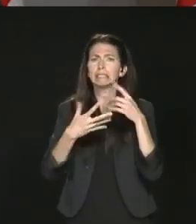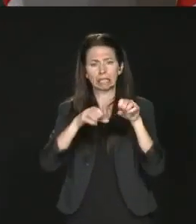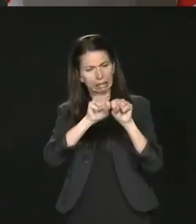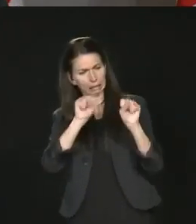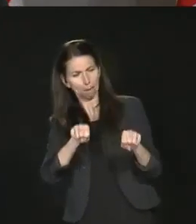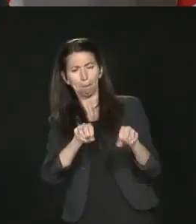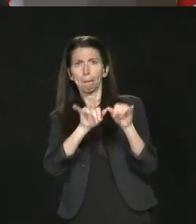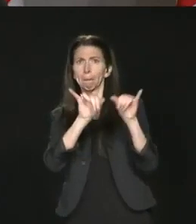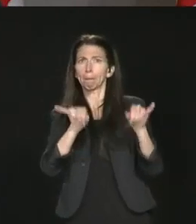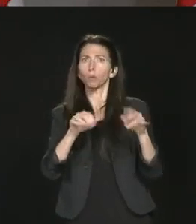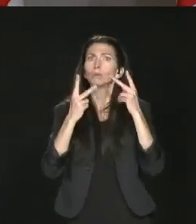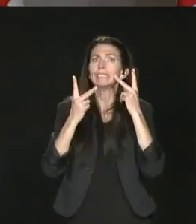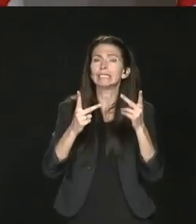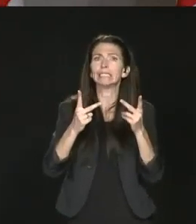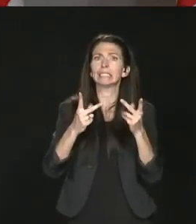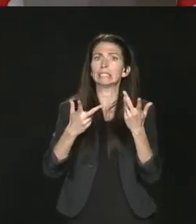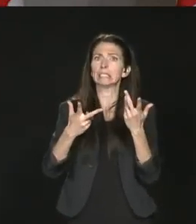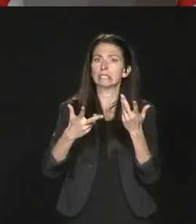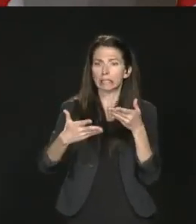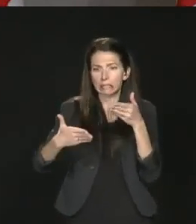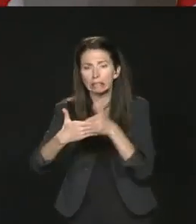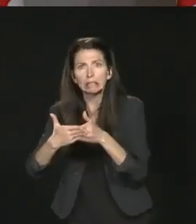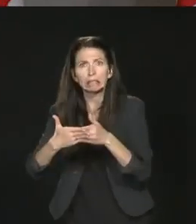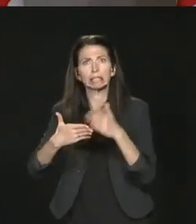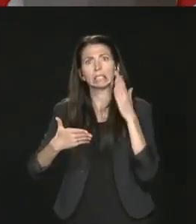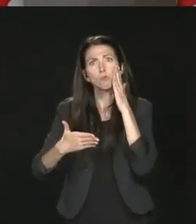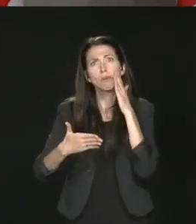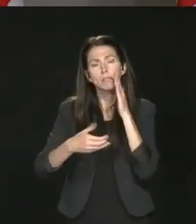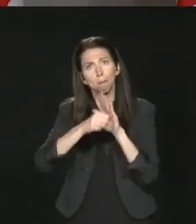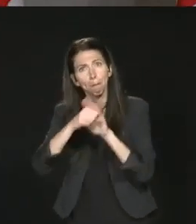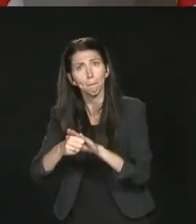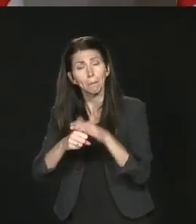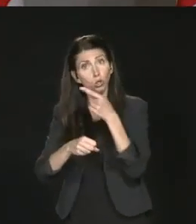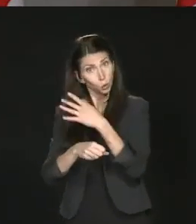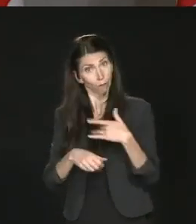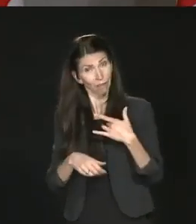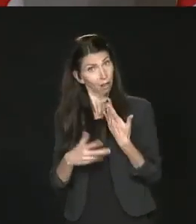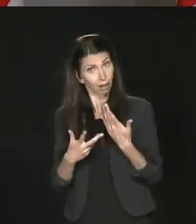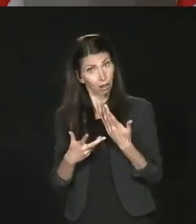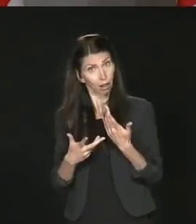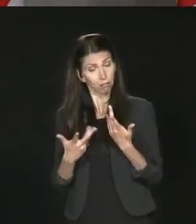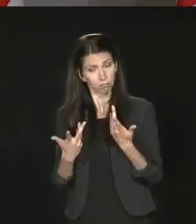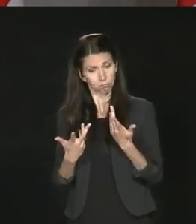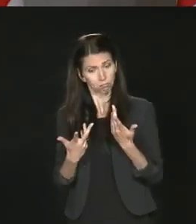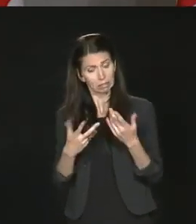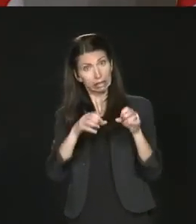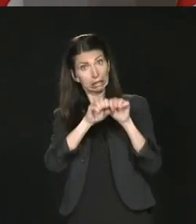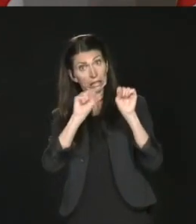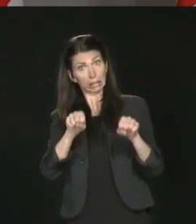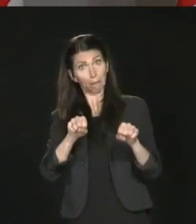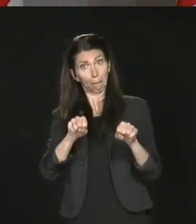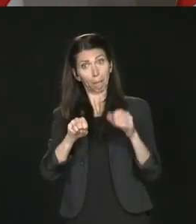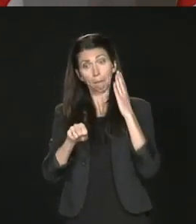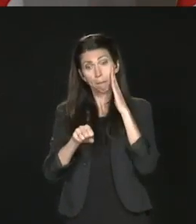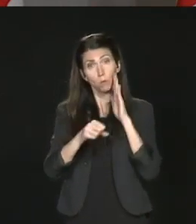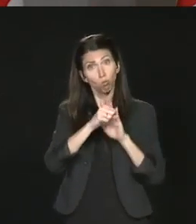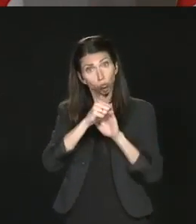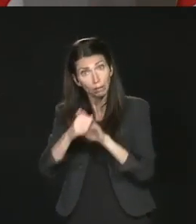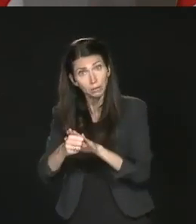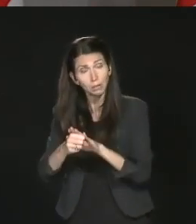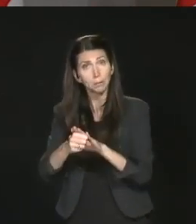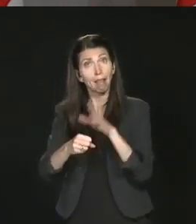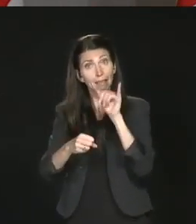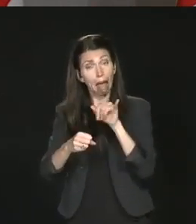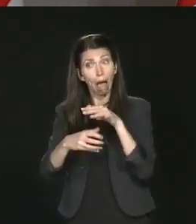policing. Do you think systemic racism is a factor in the fact that Indigenous and Black Canadians are